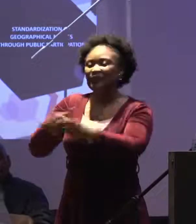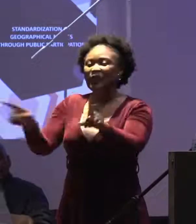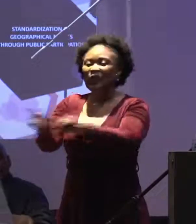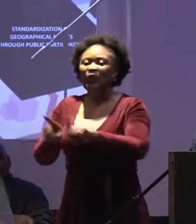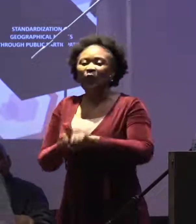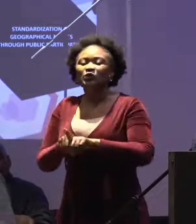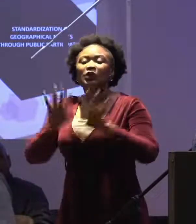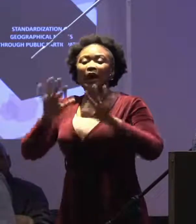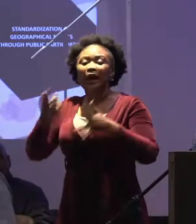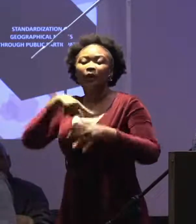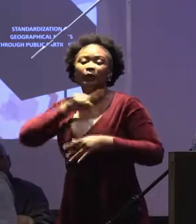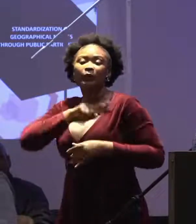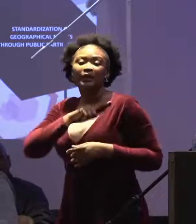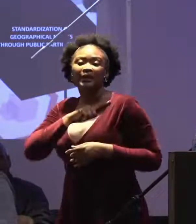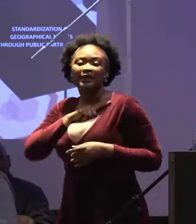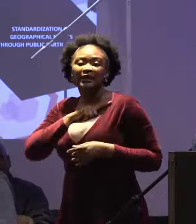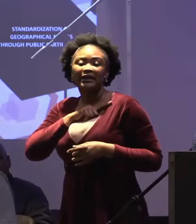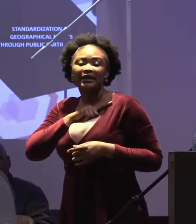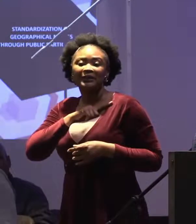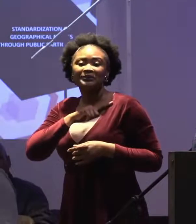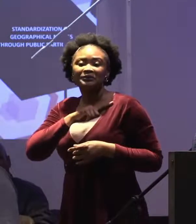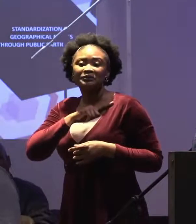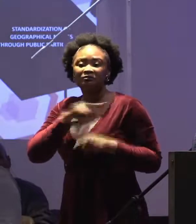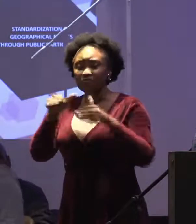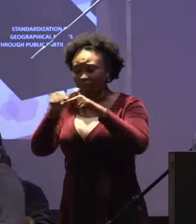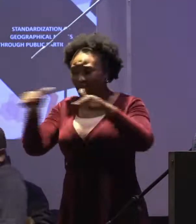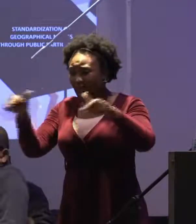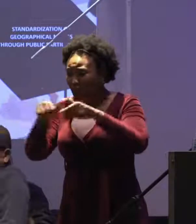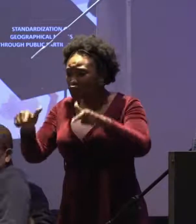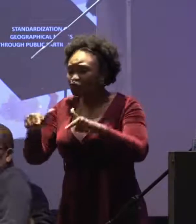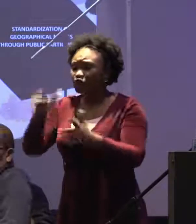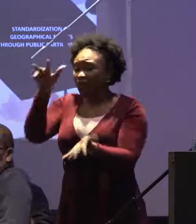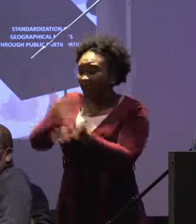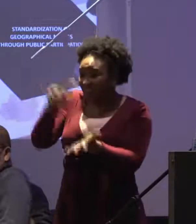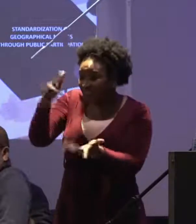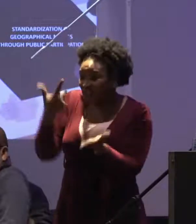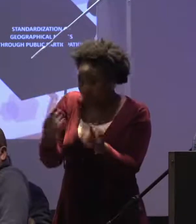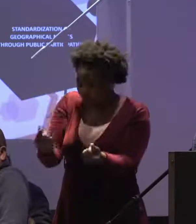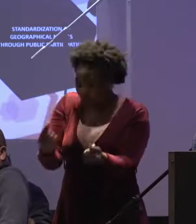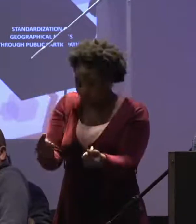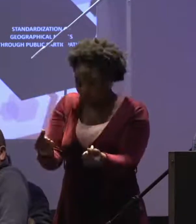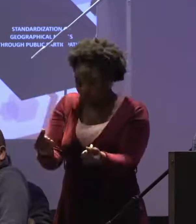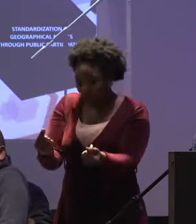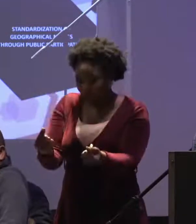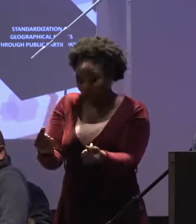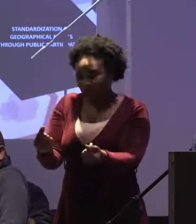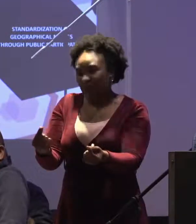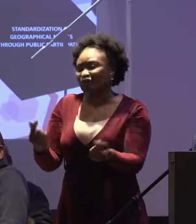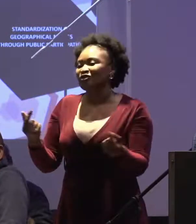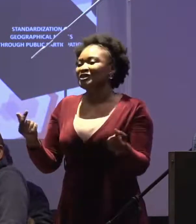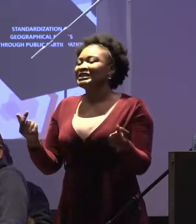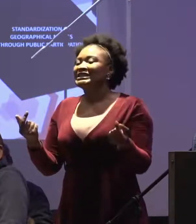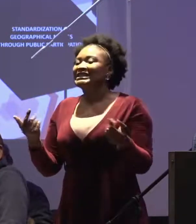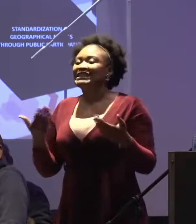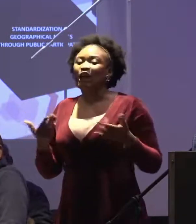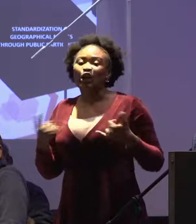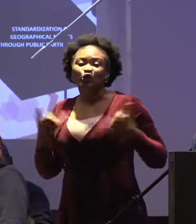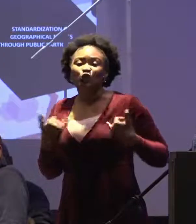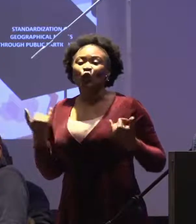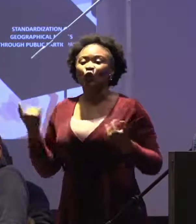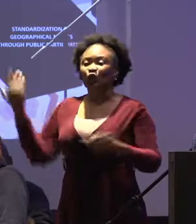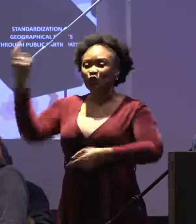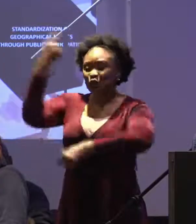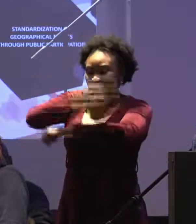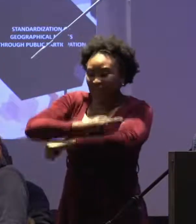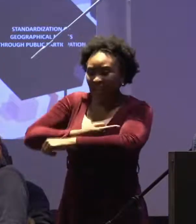how we make languages official in this manner. Have a good day and